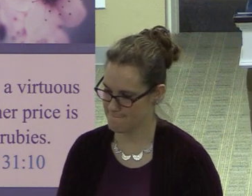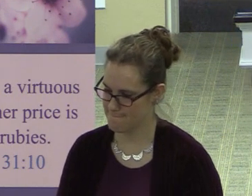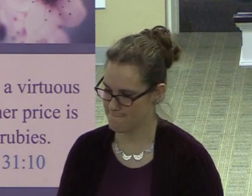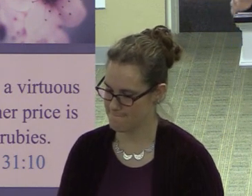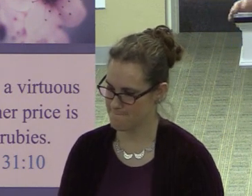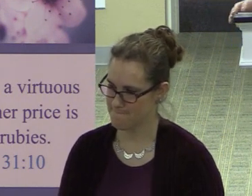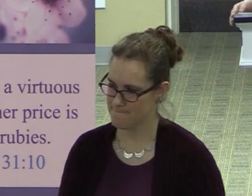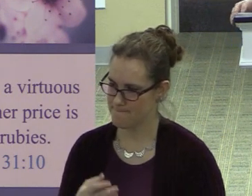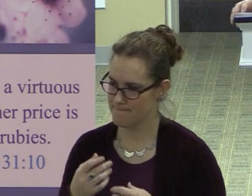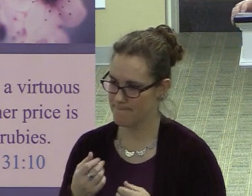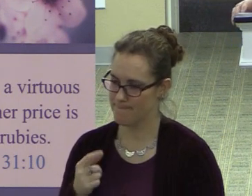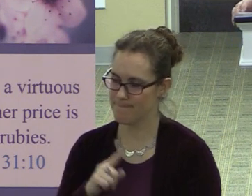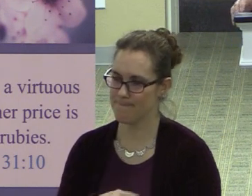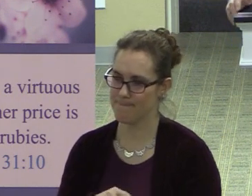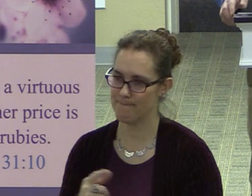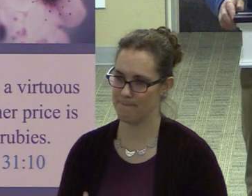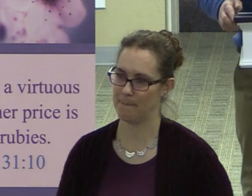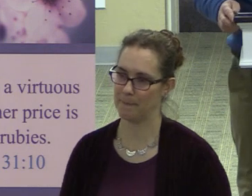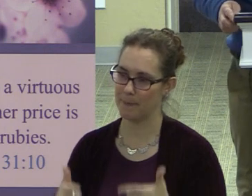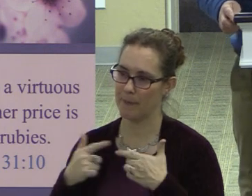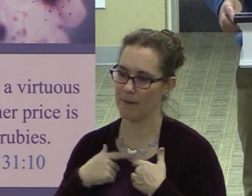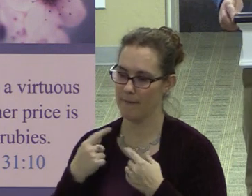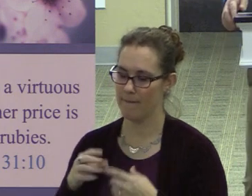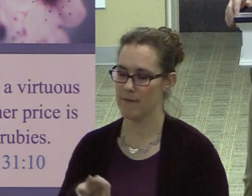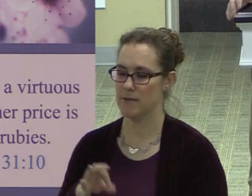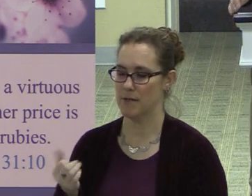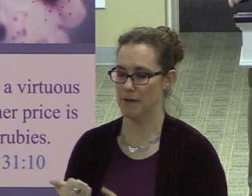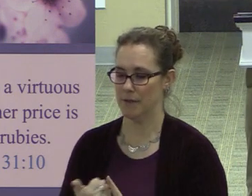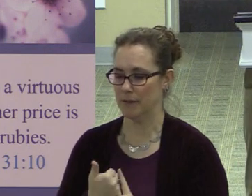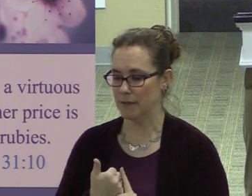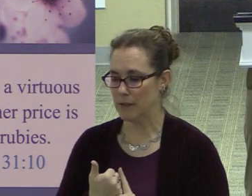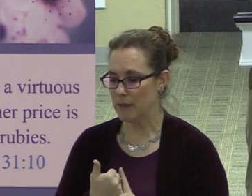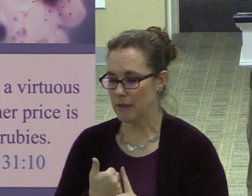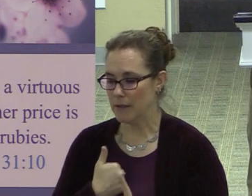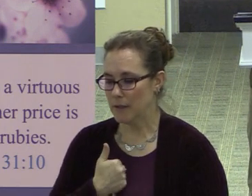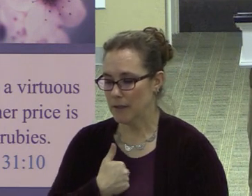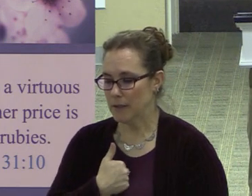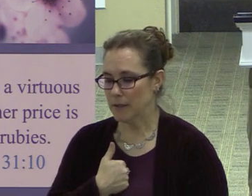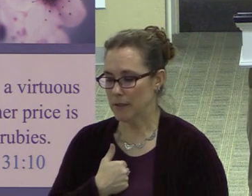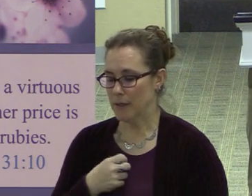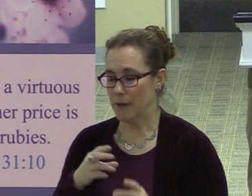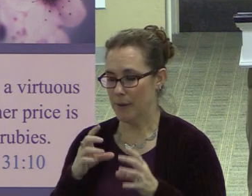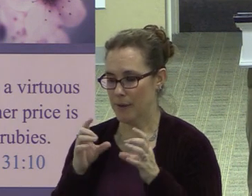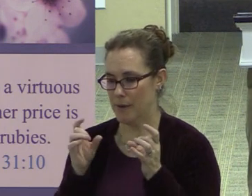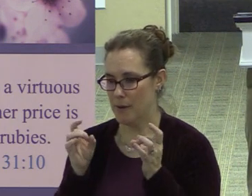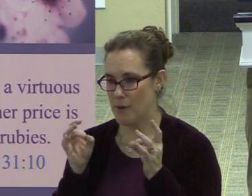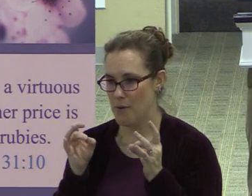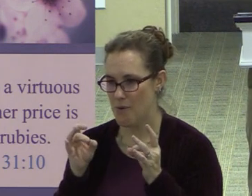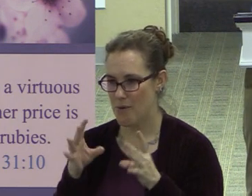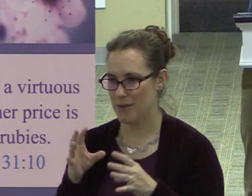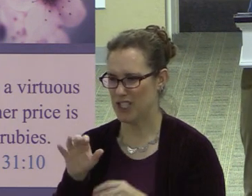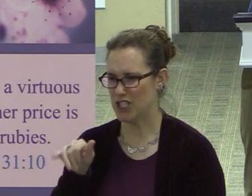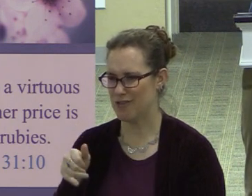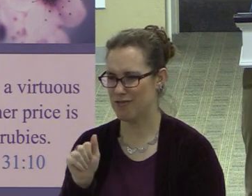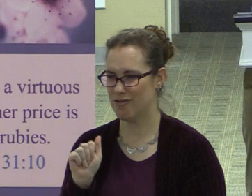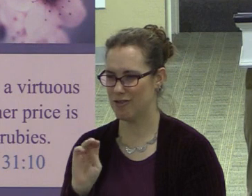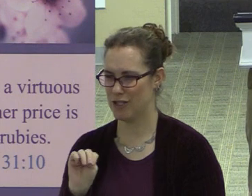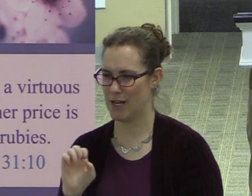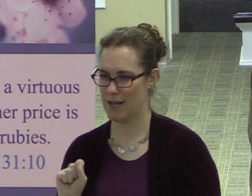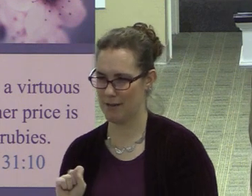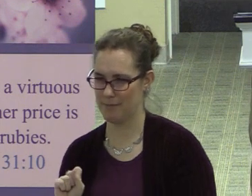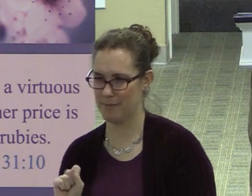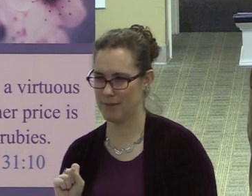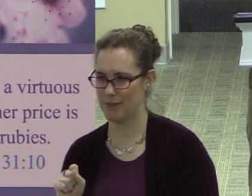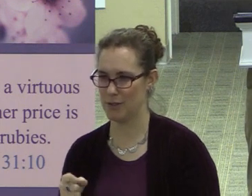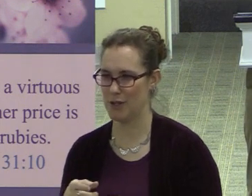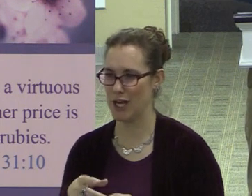There are times in life that we find ourselves in horrible jams between like different sayings we